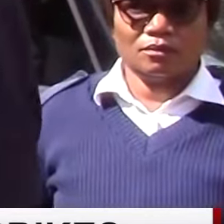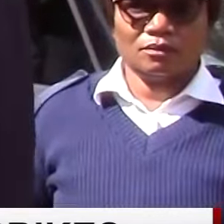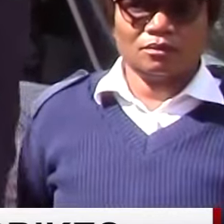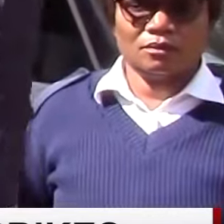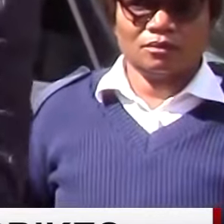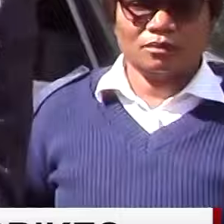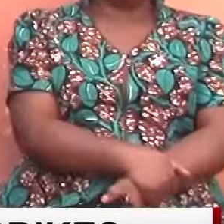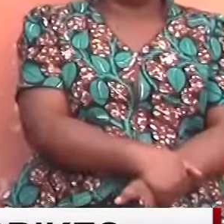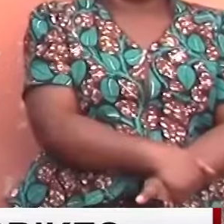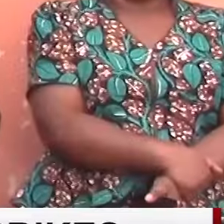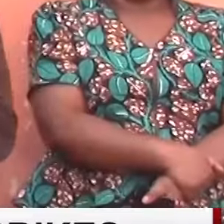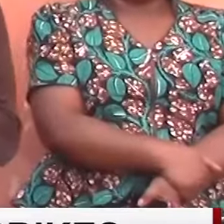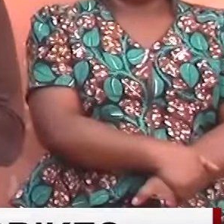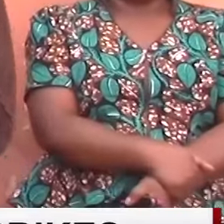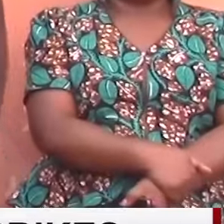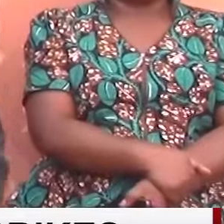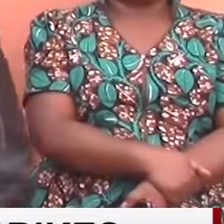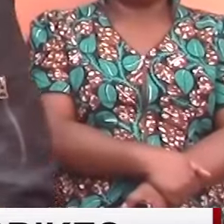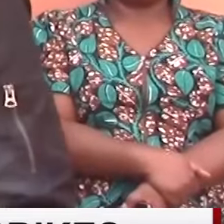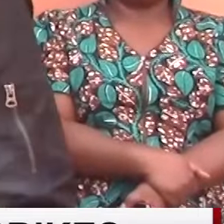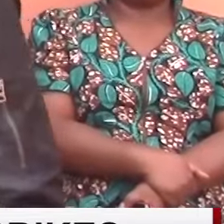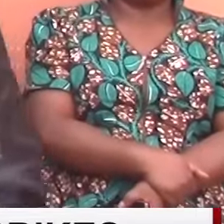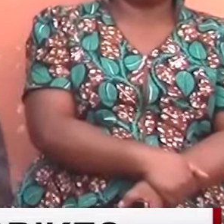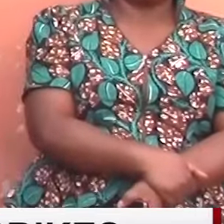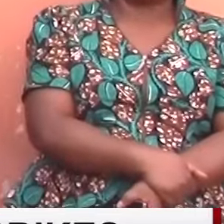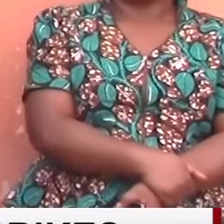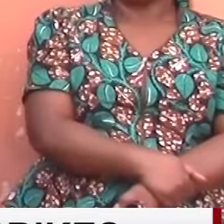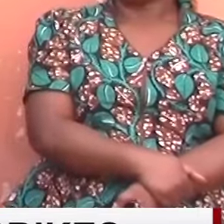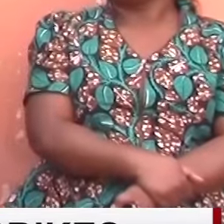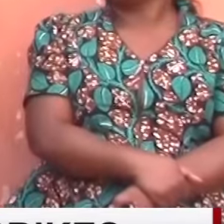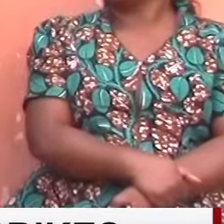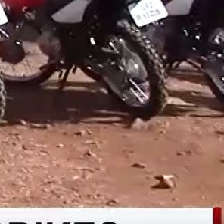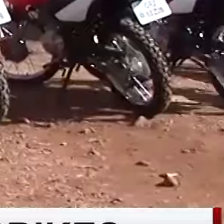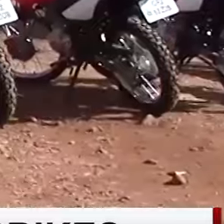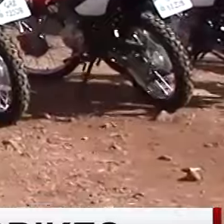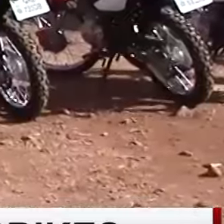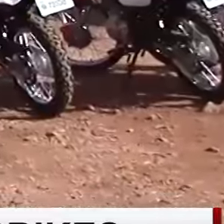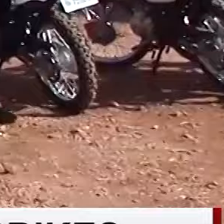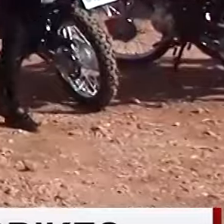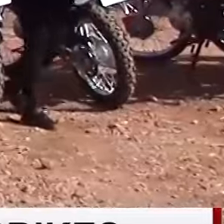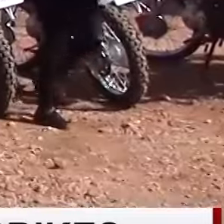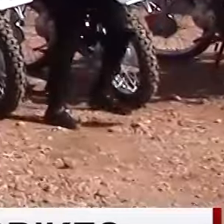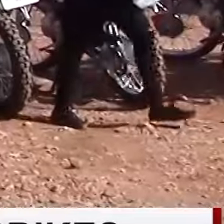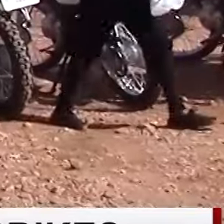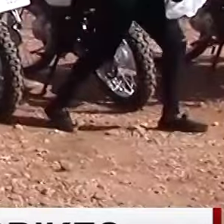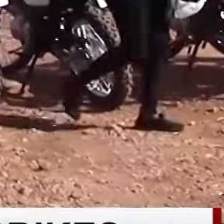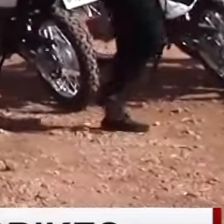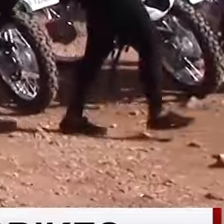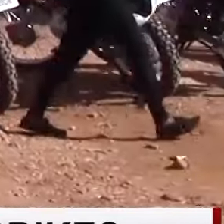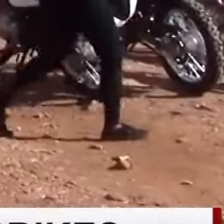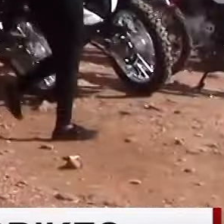as a very important sector to try and turn things around from an economic point of